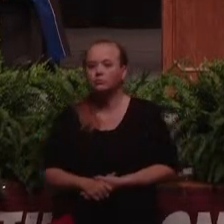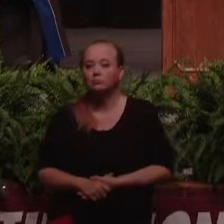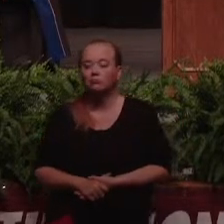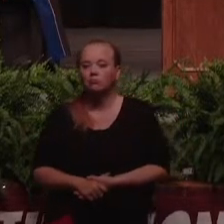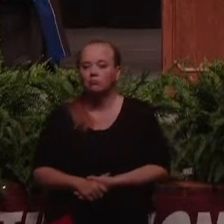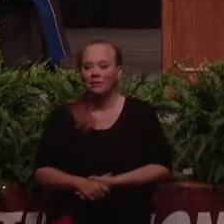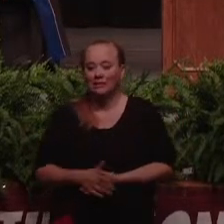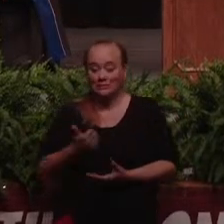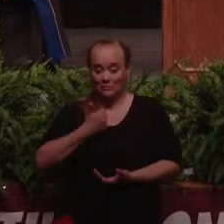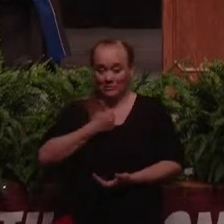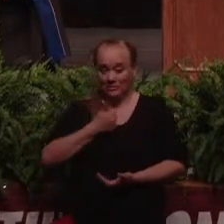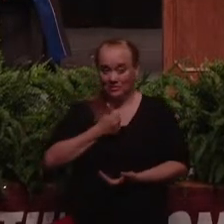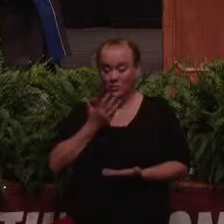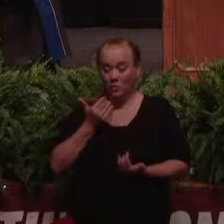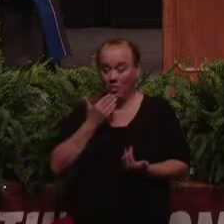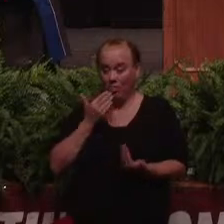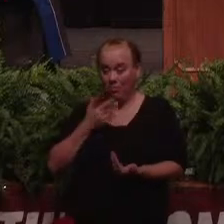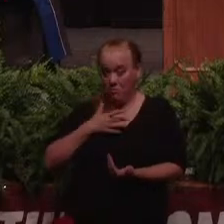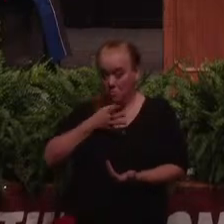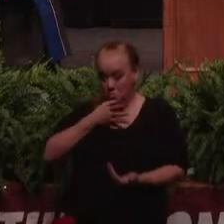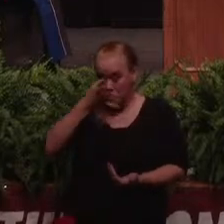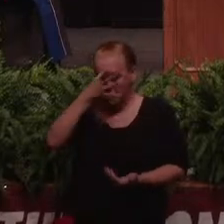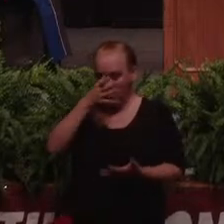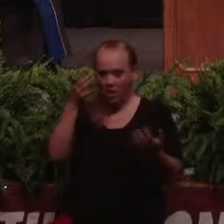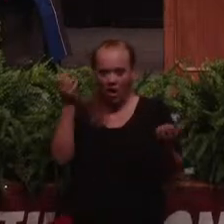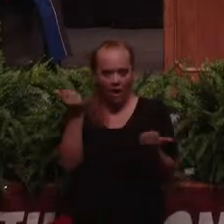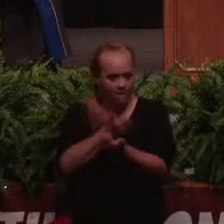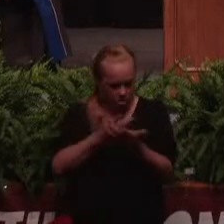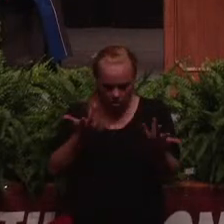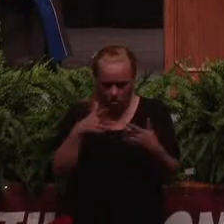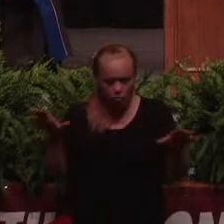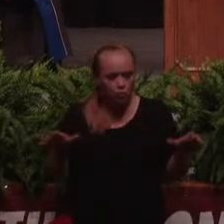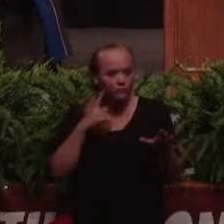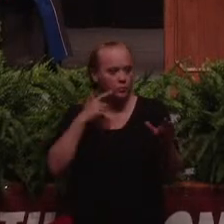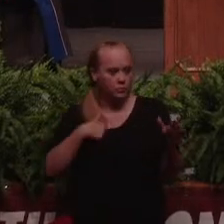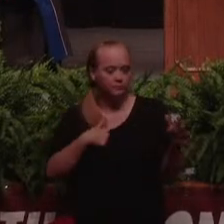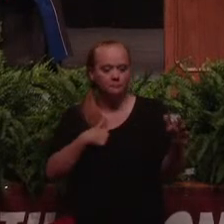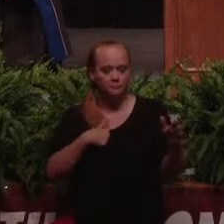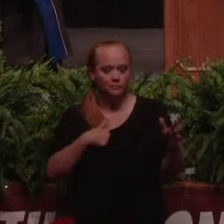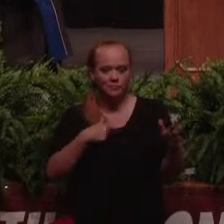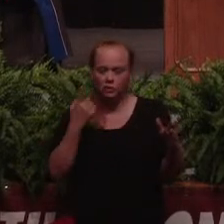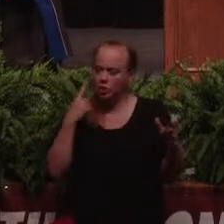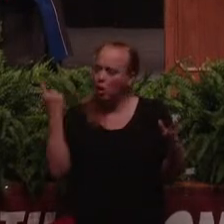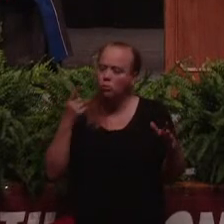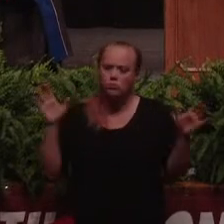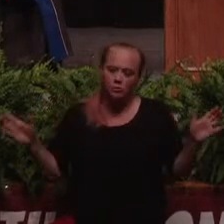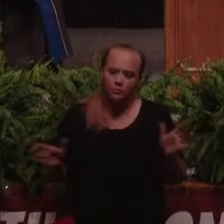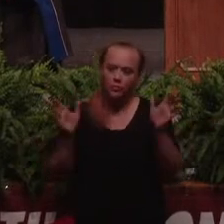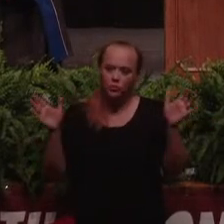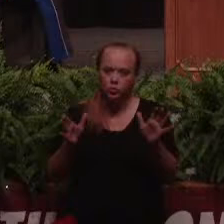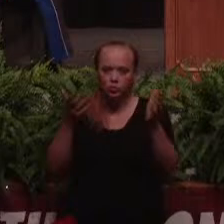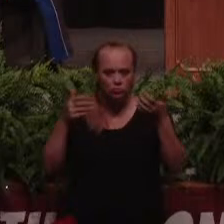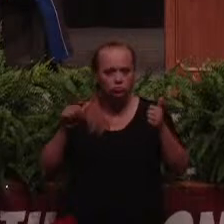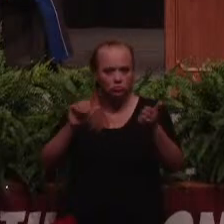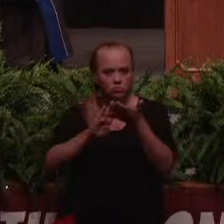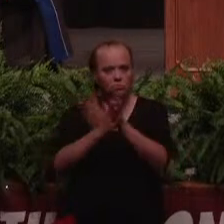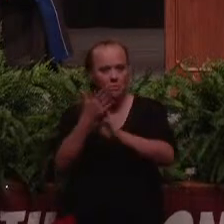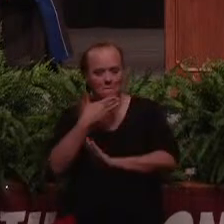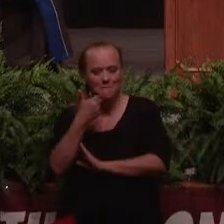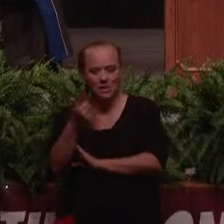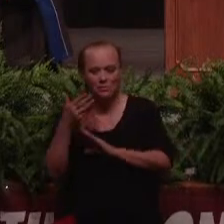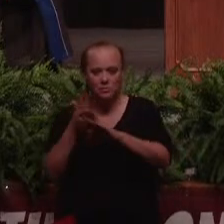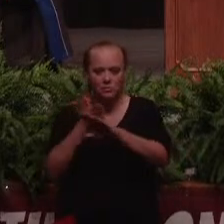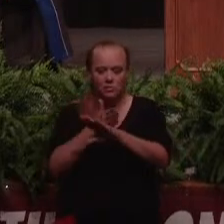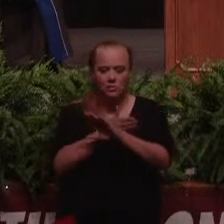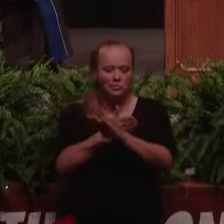I would personally like to thank my parents for everything they have done for me, for always pushing me to do my best and